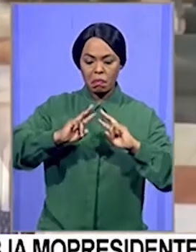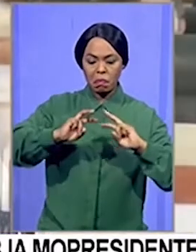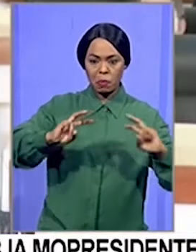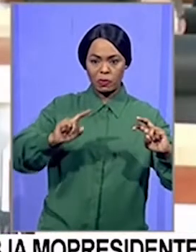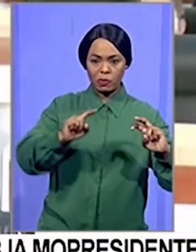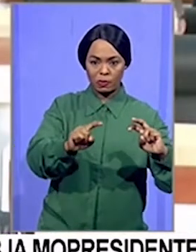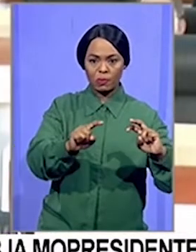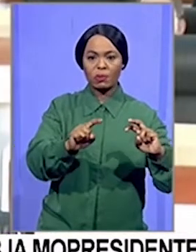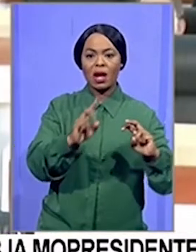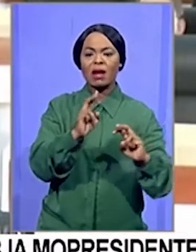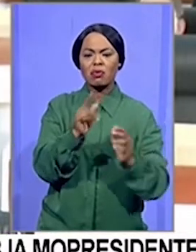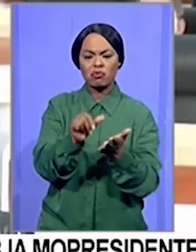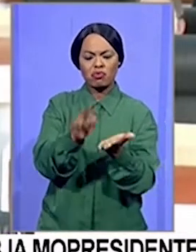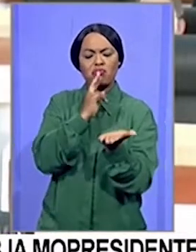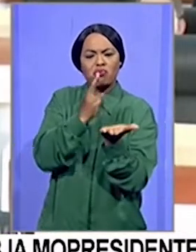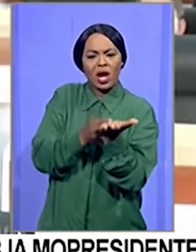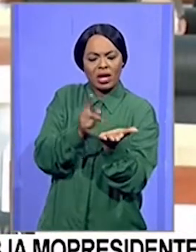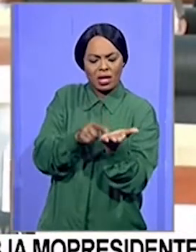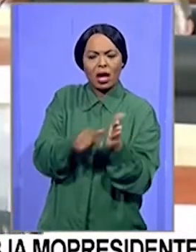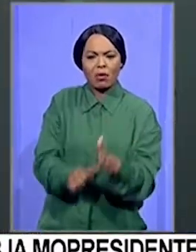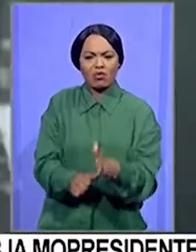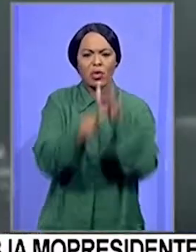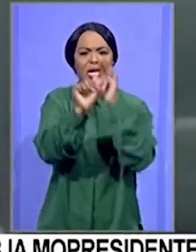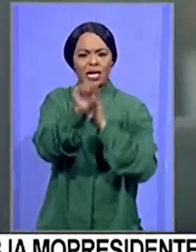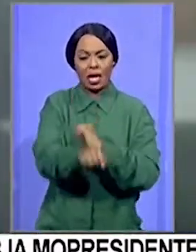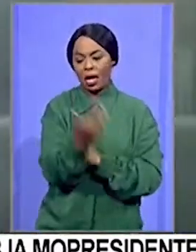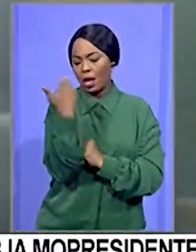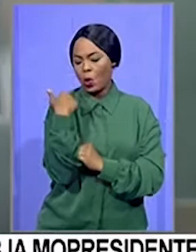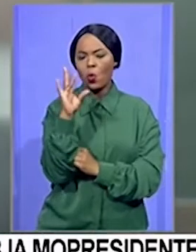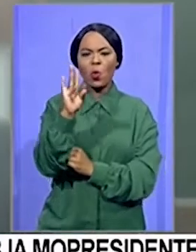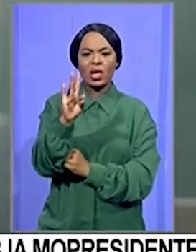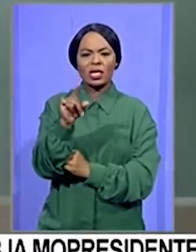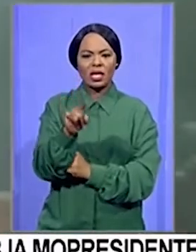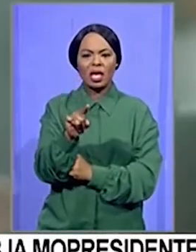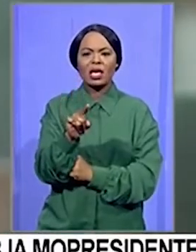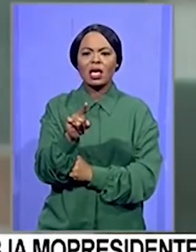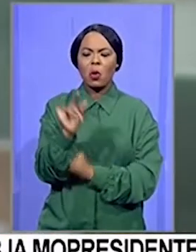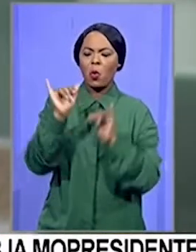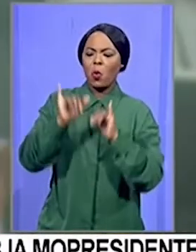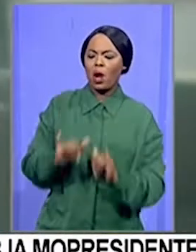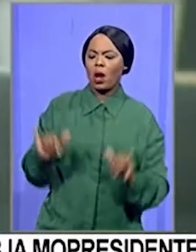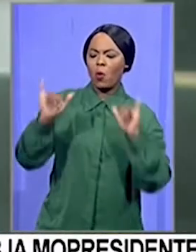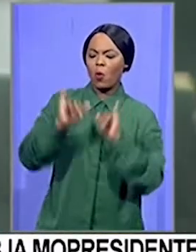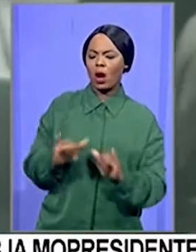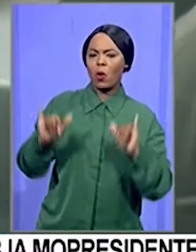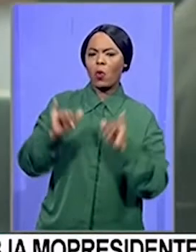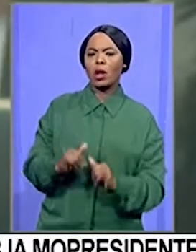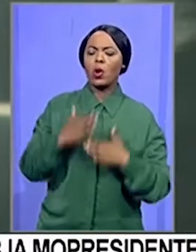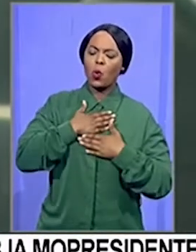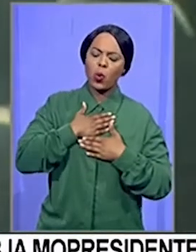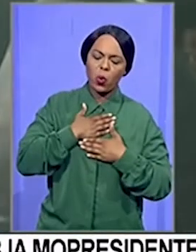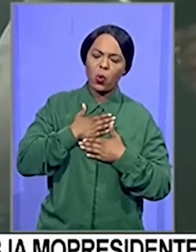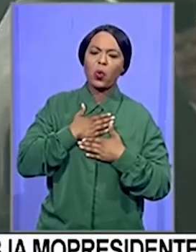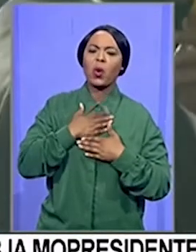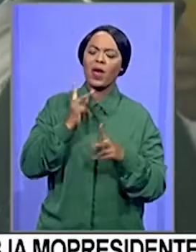let the land. Kalabala or Woodsberna Kunagwitili, Reverend Jerobolela, Mang Udrang,